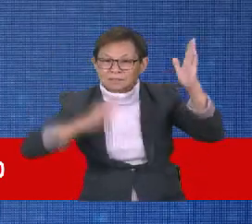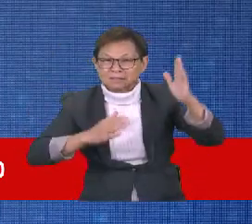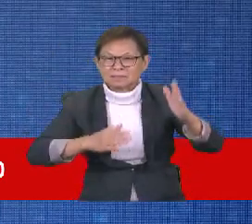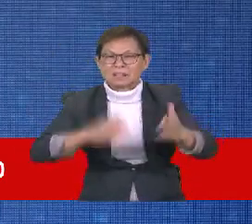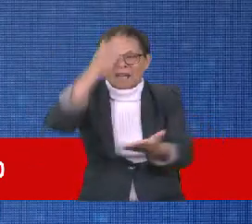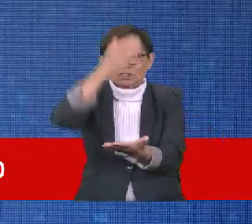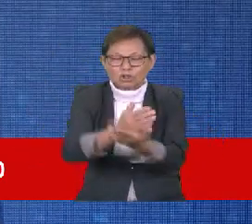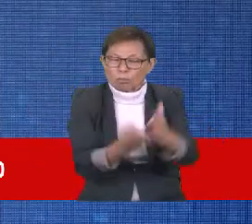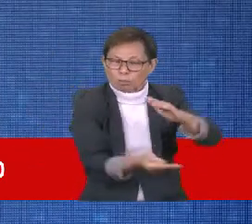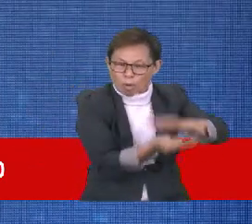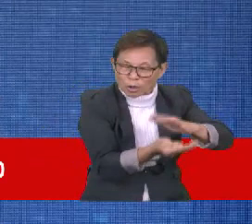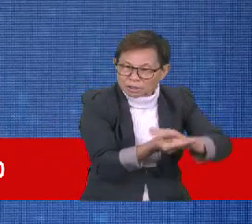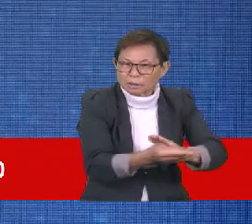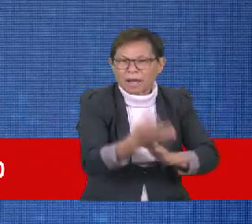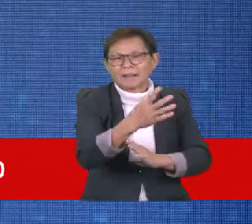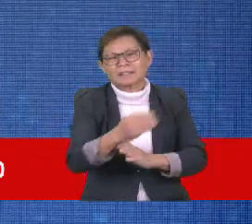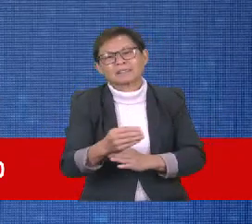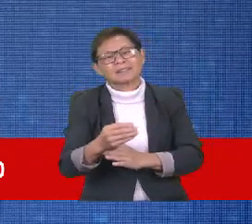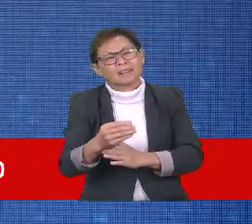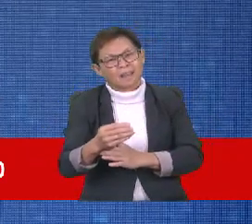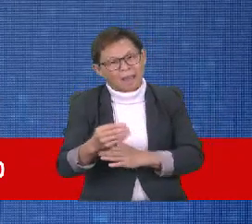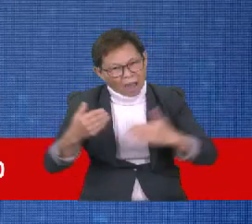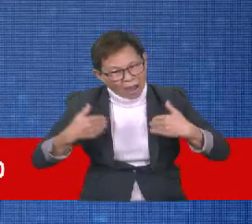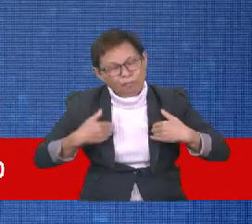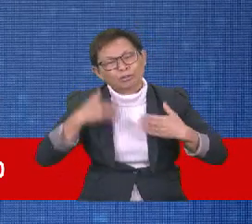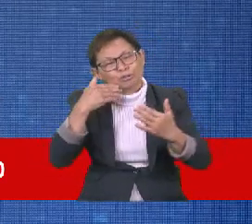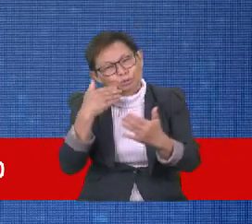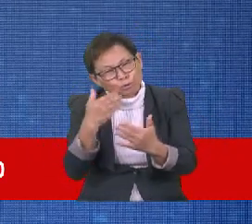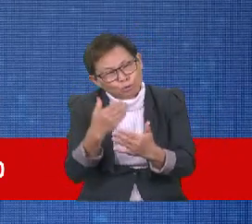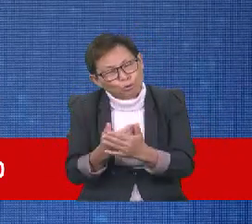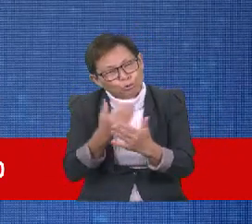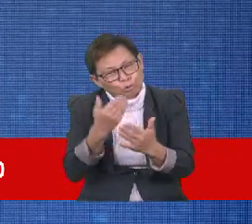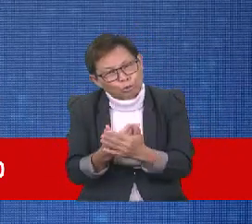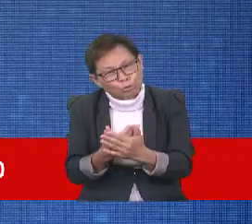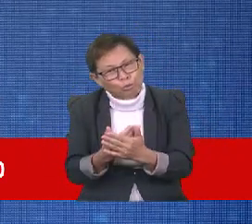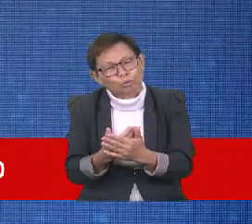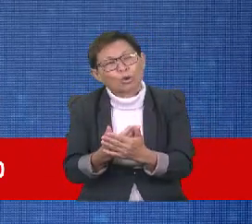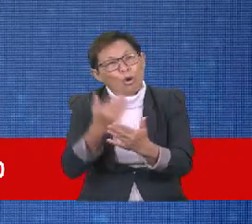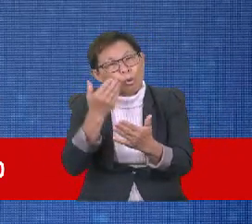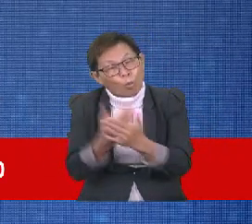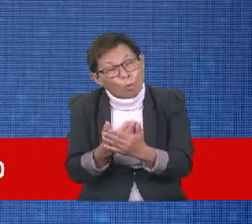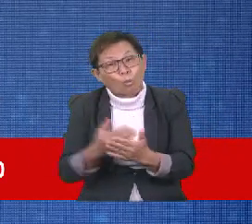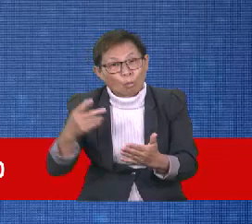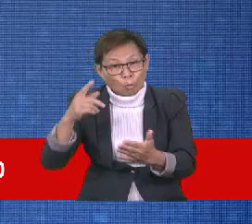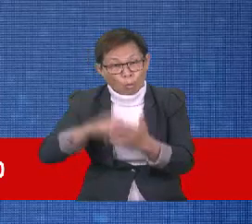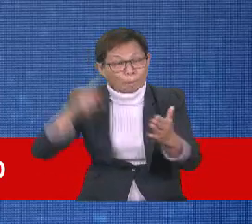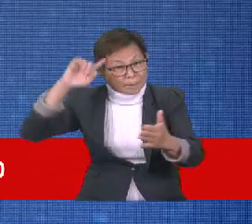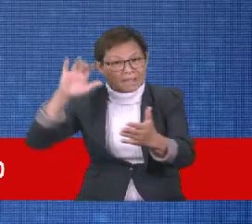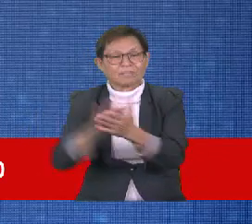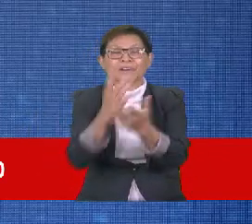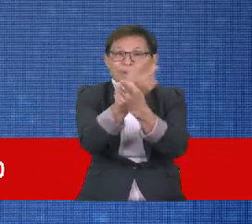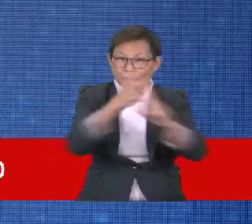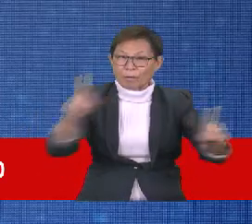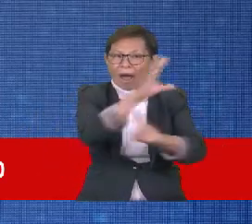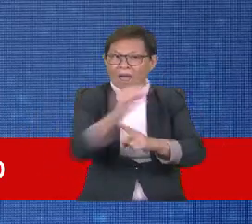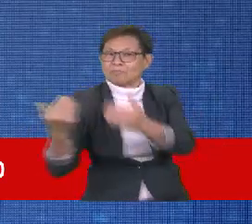corruption, and to give meaning to what we believe and understand as democratic